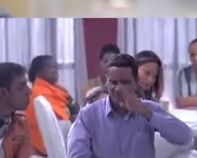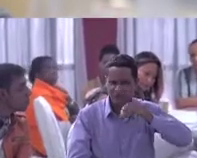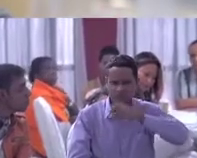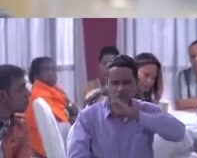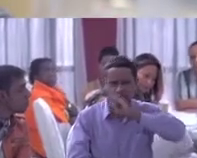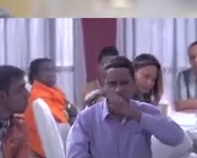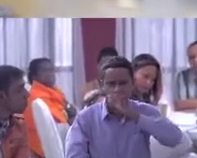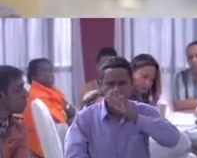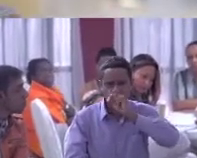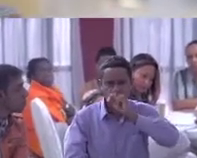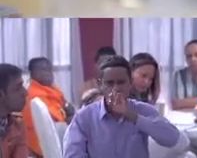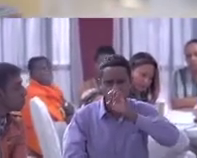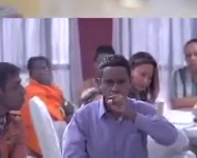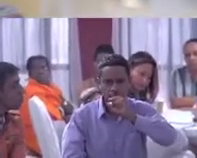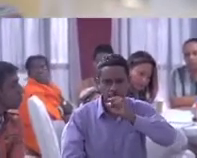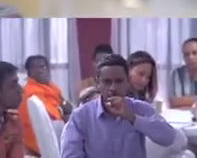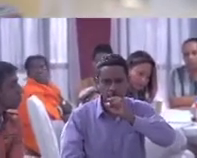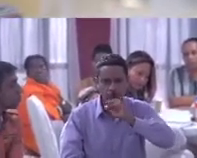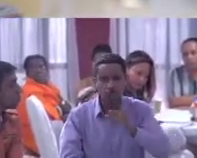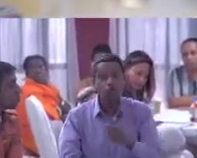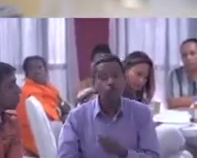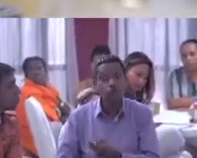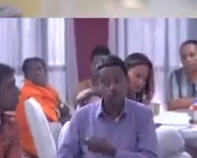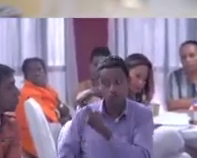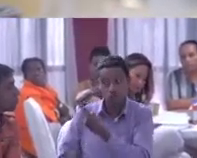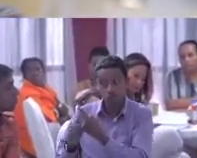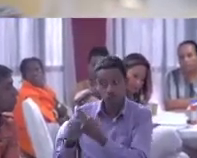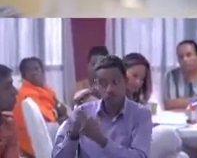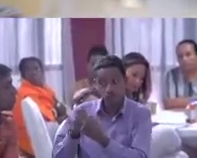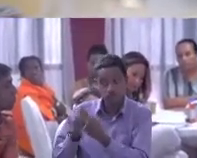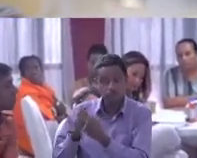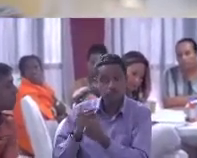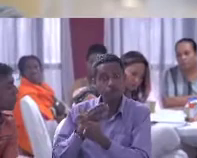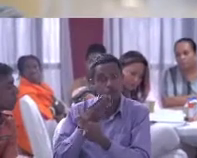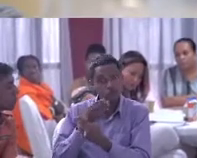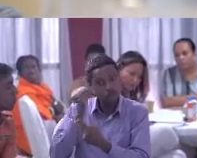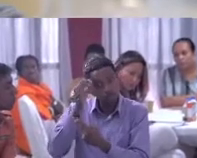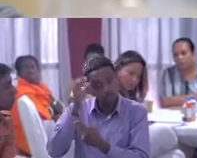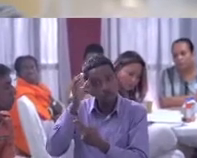much, knowledgeable in garment construction, is Chanel,